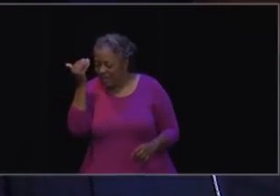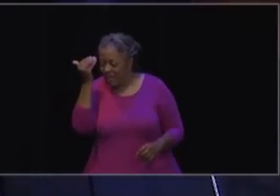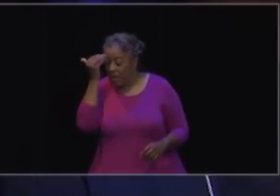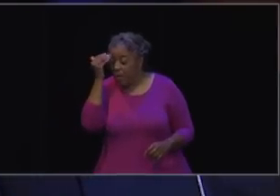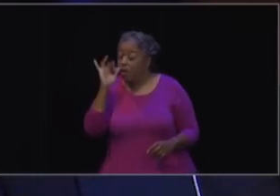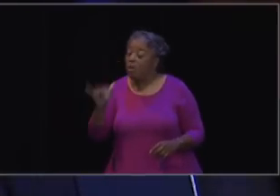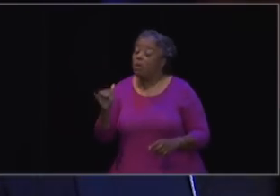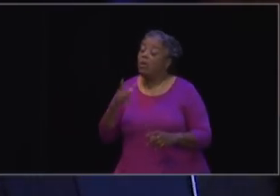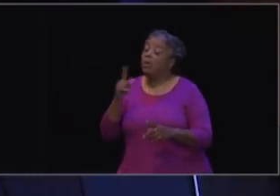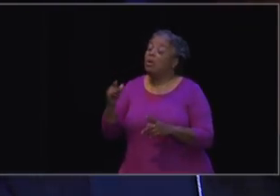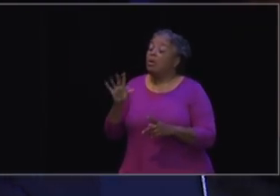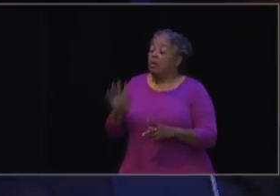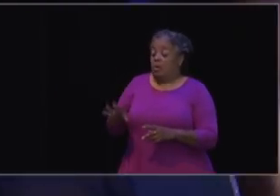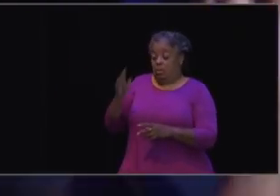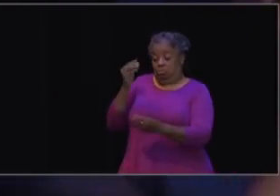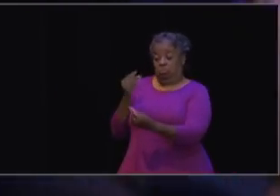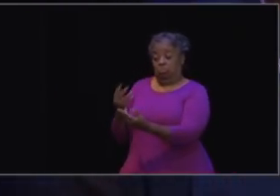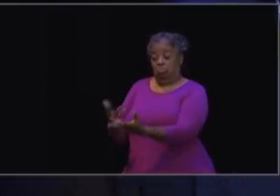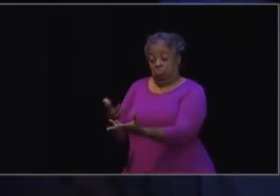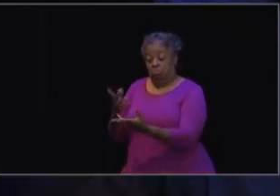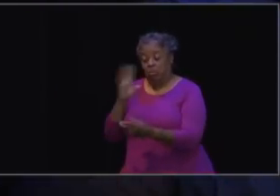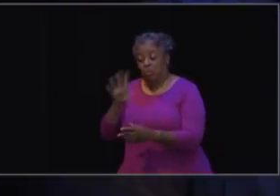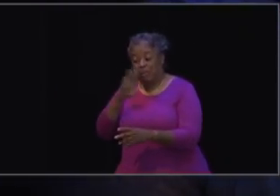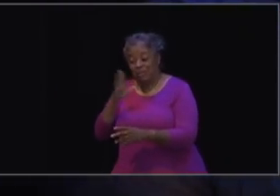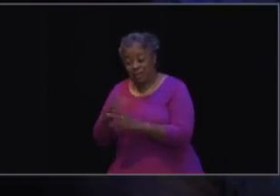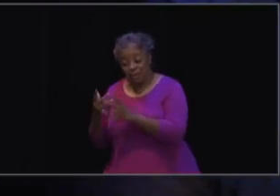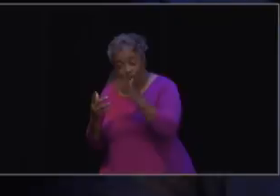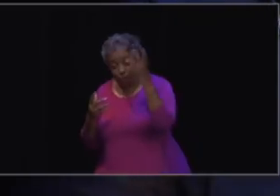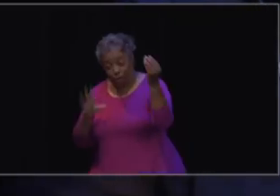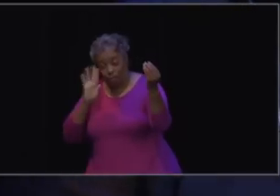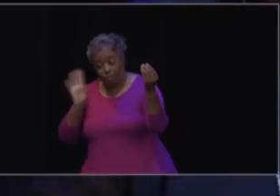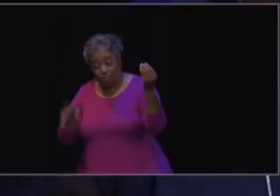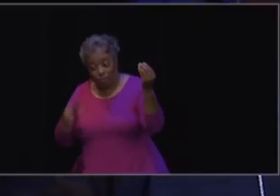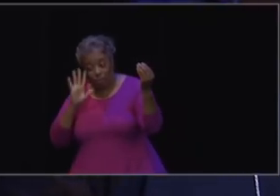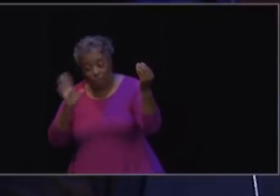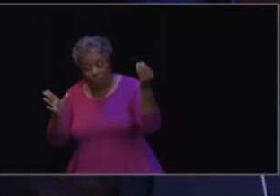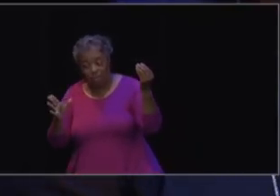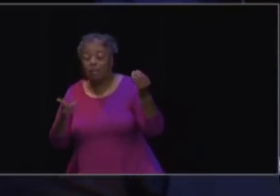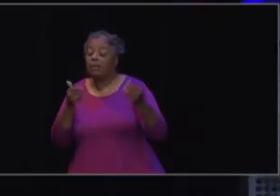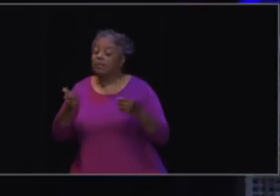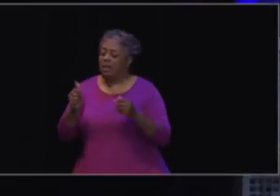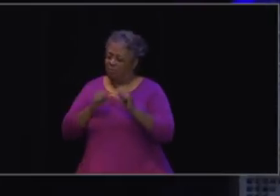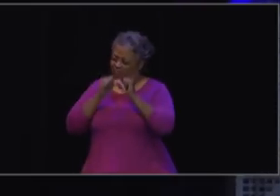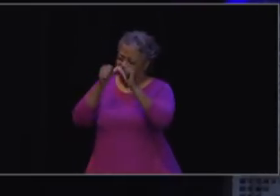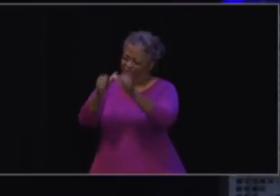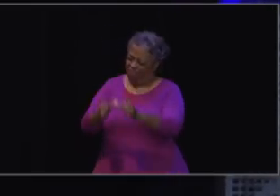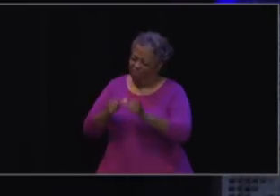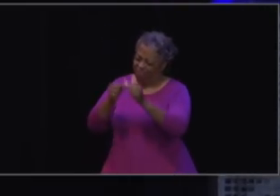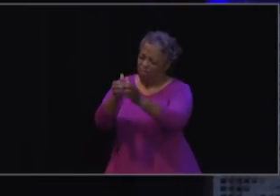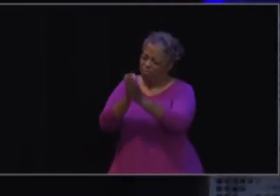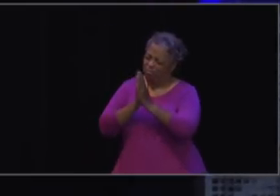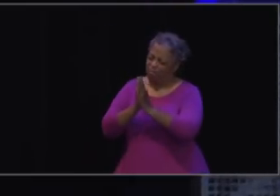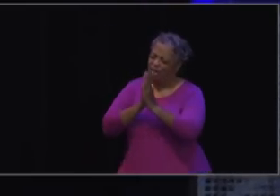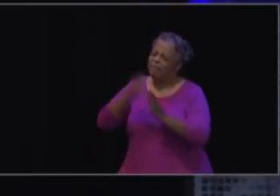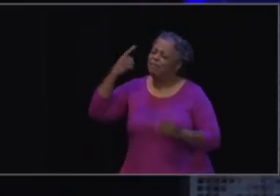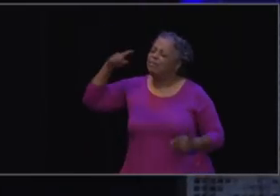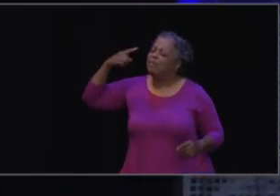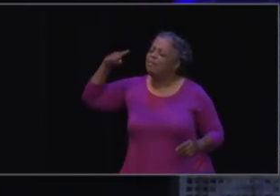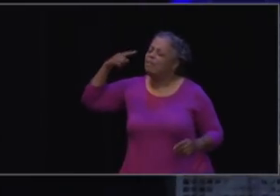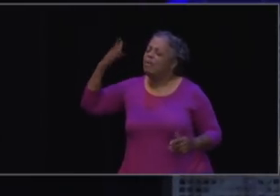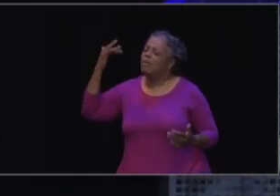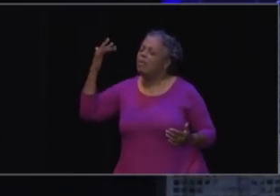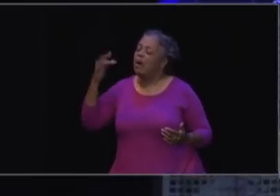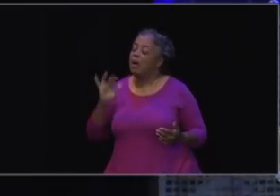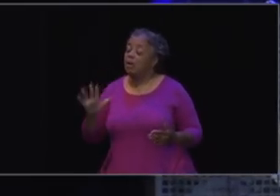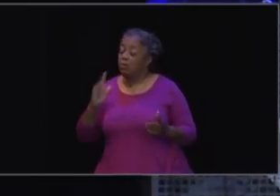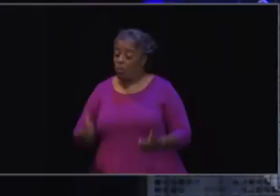you'll never go. How long will you pray for your world, your